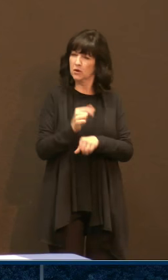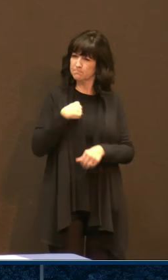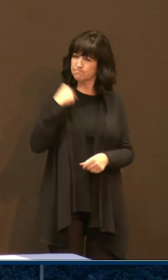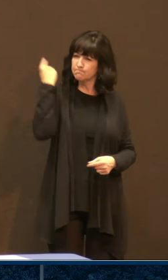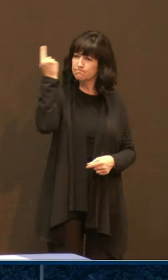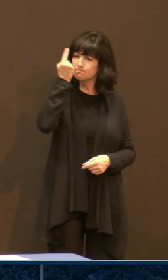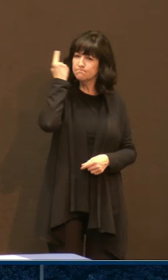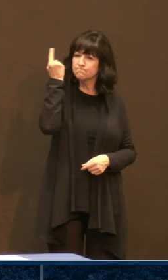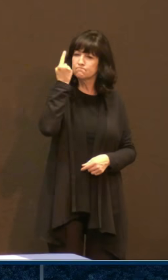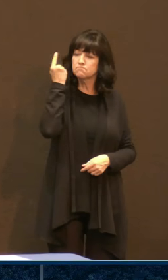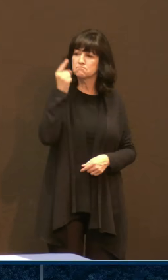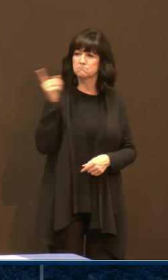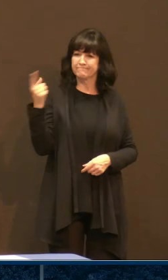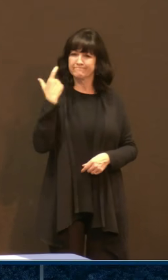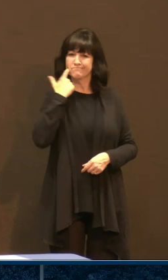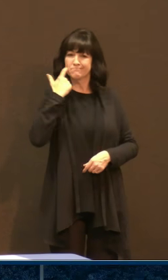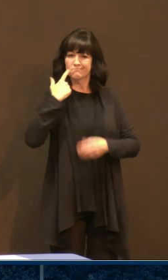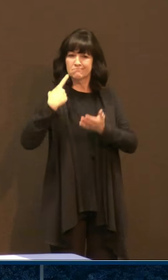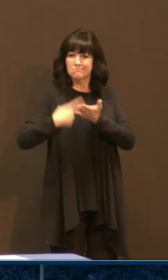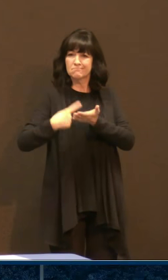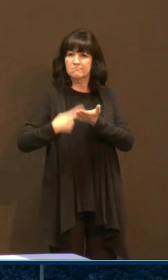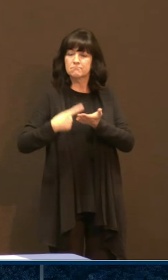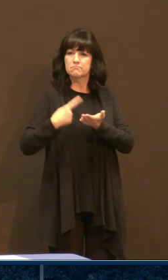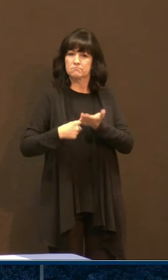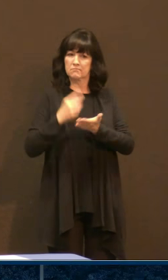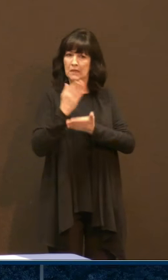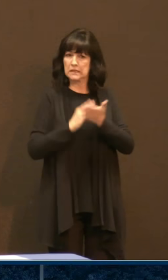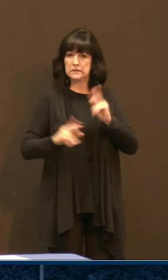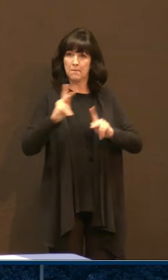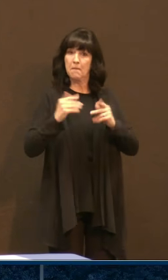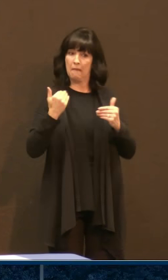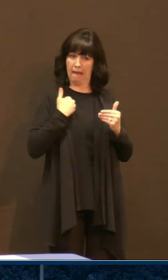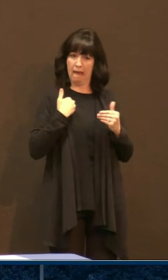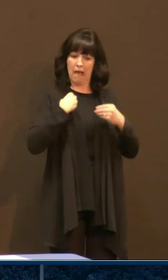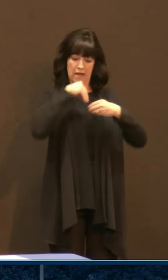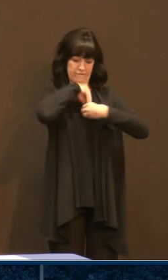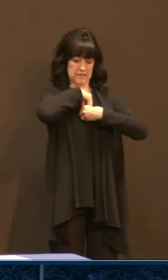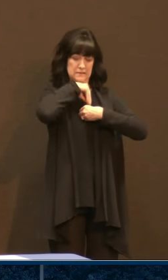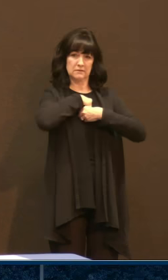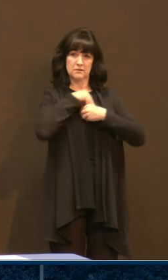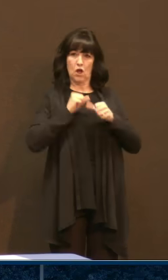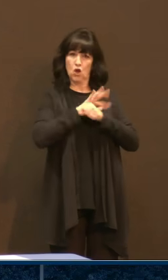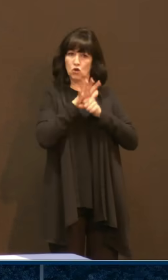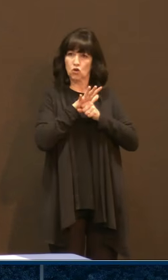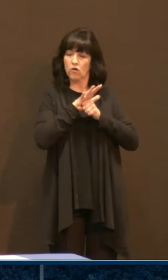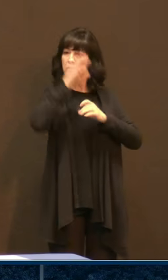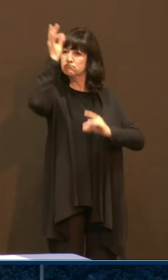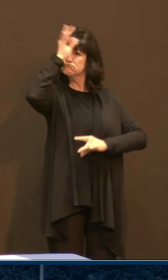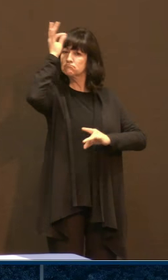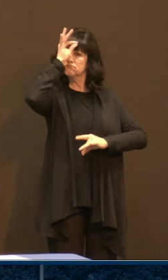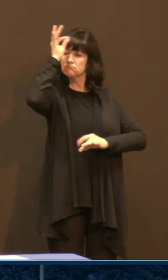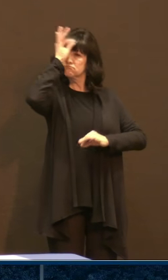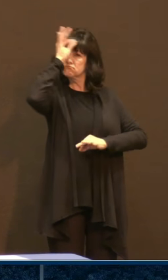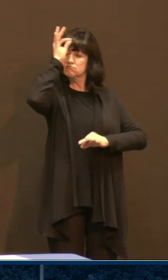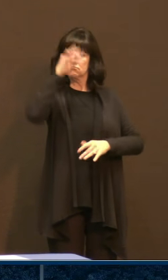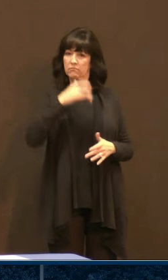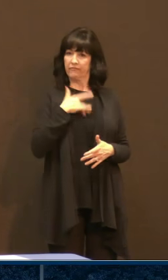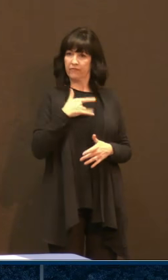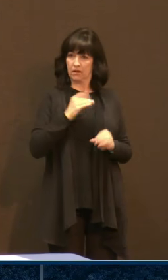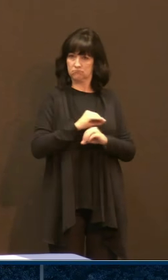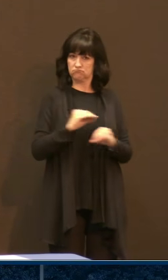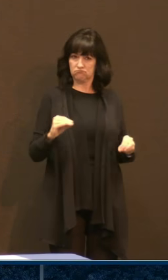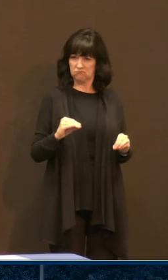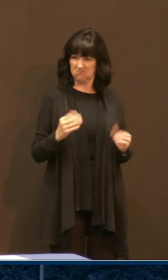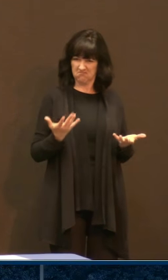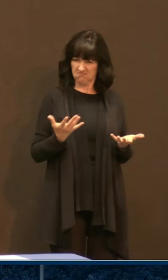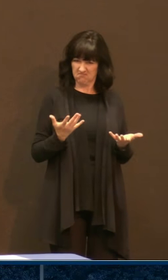concern about asymptomatic spread and knowing how prevalent it is in the state, but particularly Sussex, is there a concern